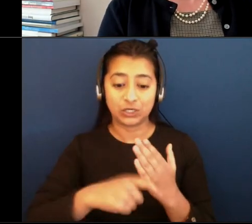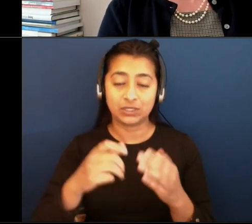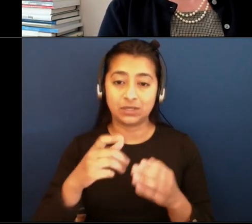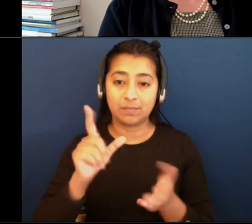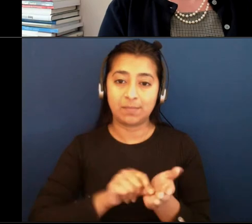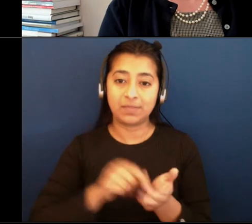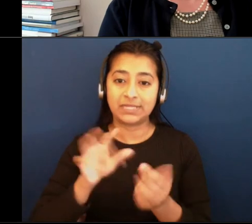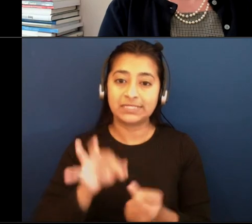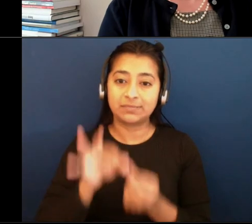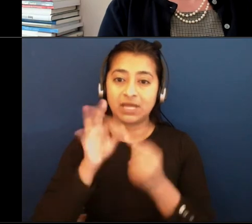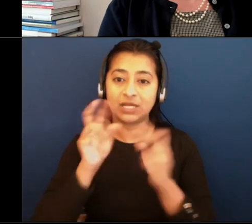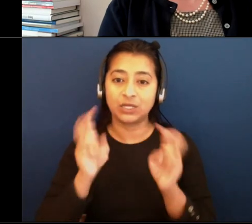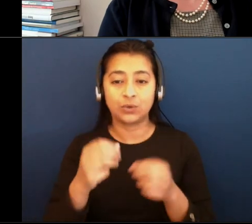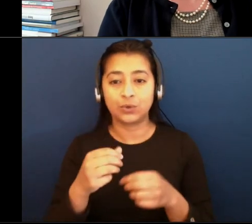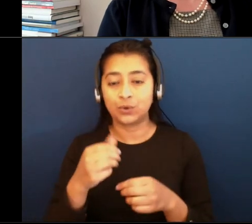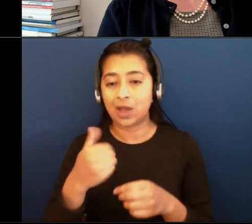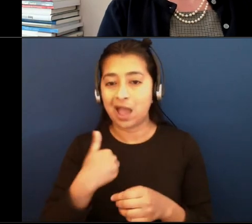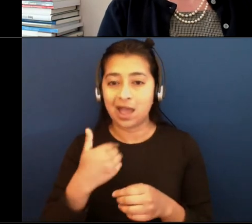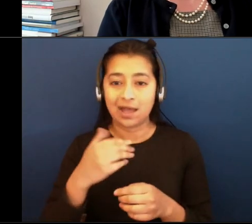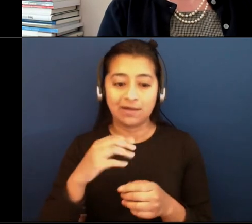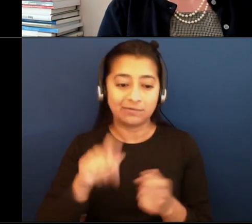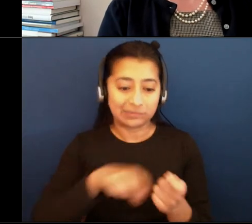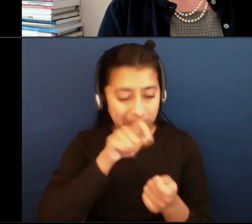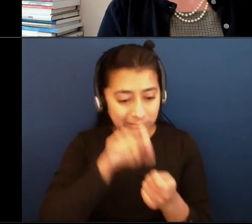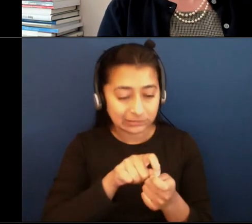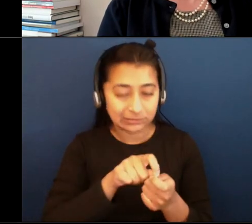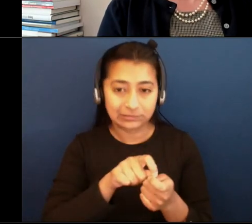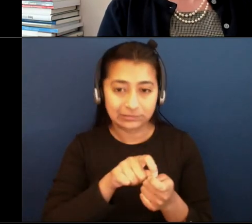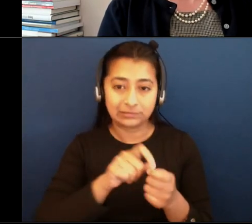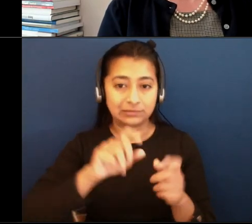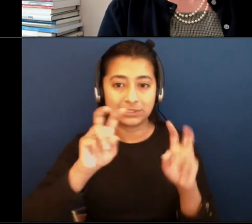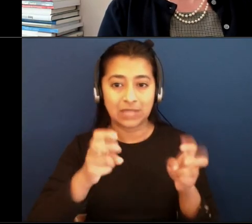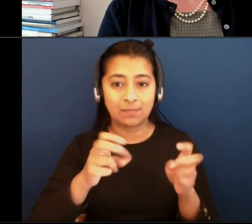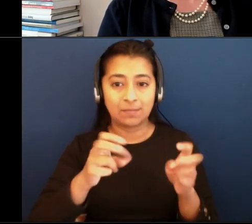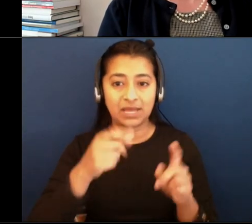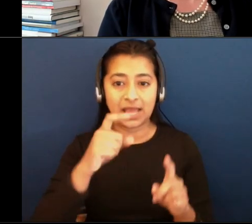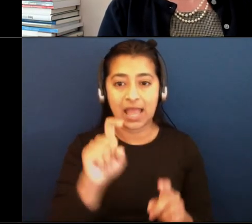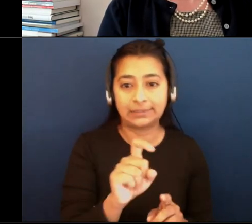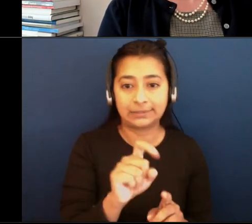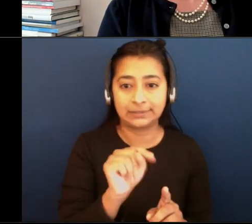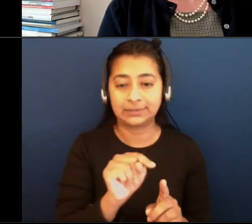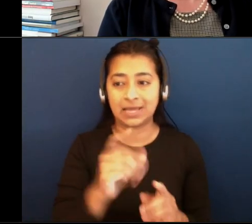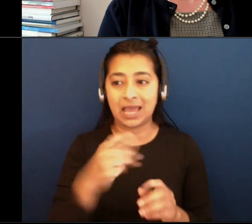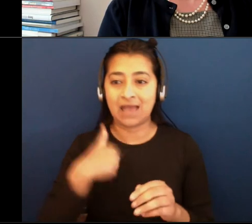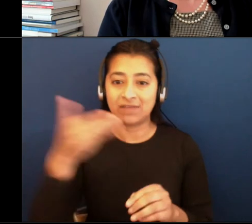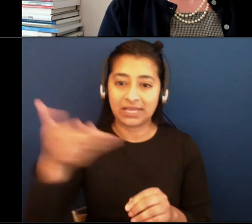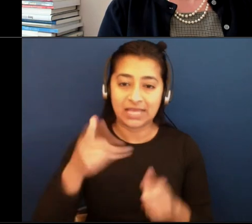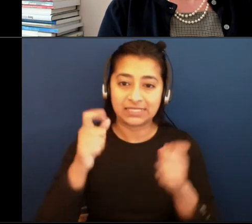there's an issue dedicated to topic X and a guest editor that does that.